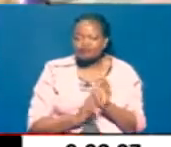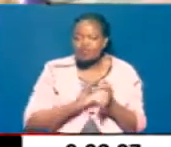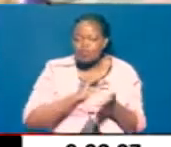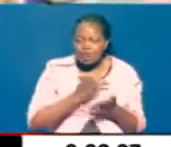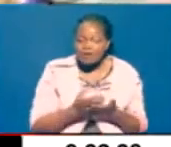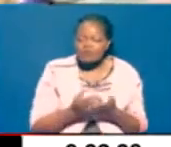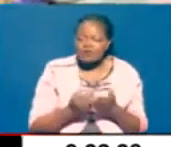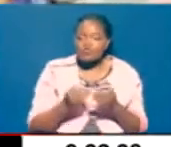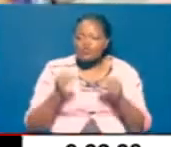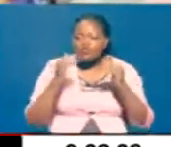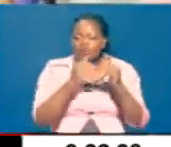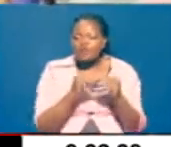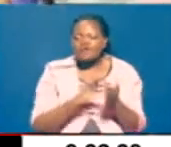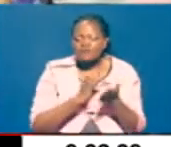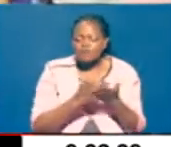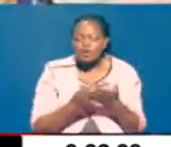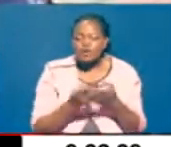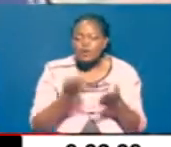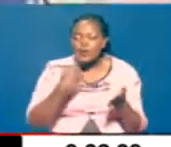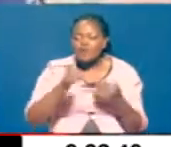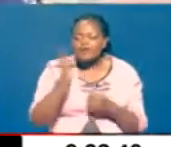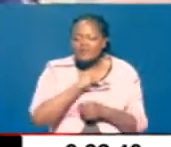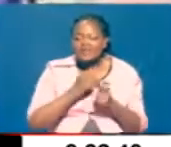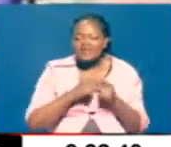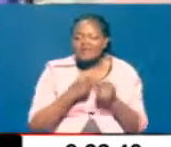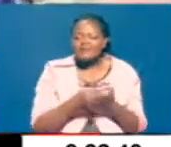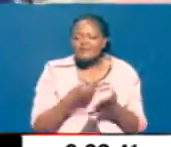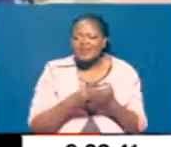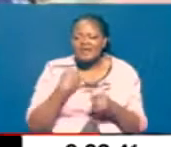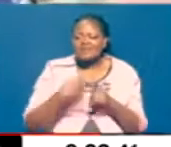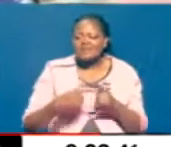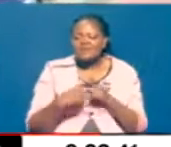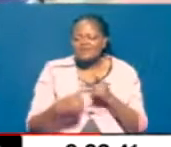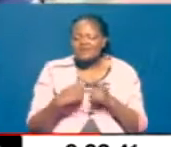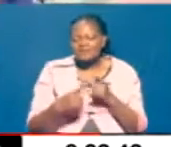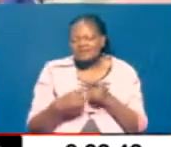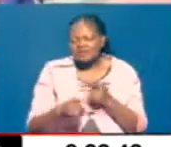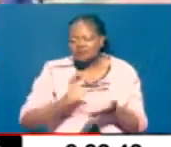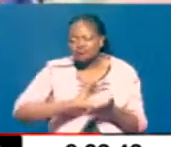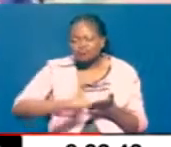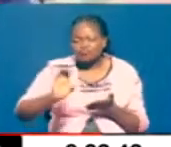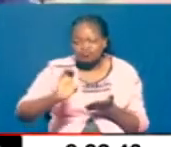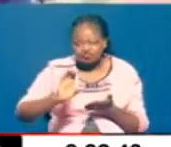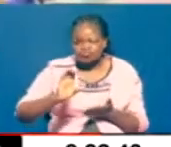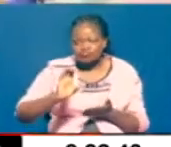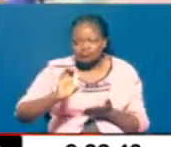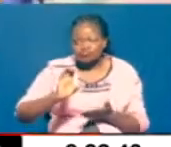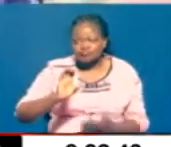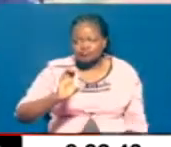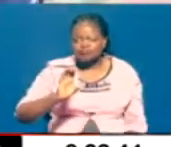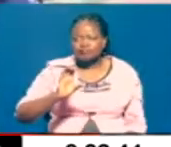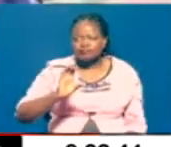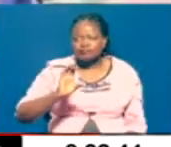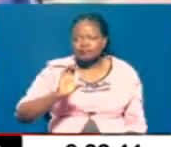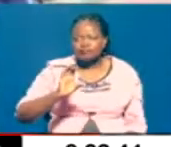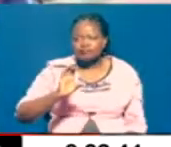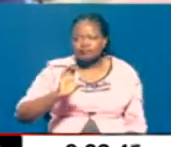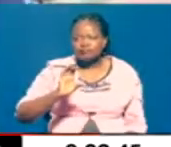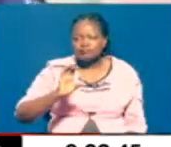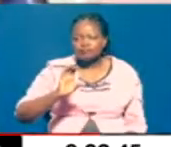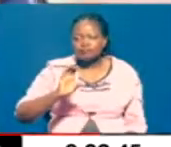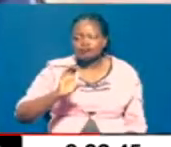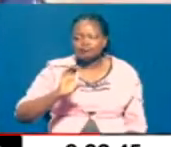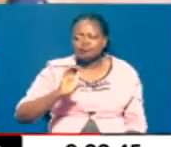equalization fund iweze kupitishwa na kuwekwa, na pesa kila mwaka zinatolewa katika mfuko kuwekwa katika fund